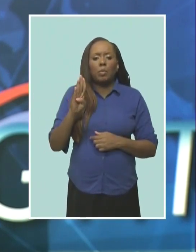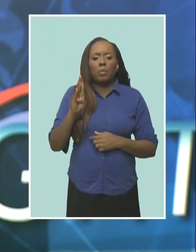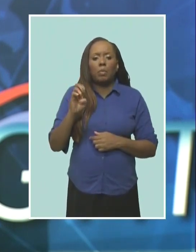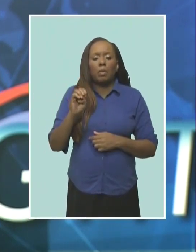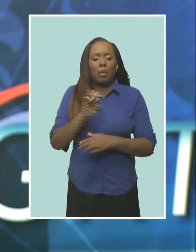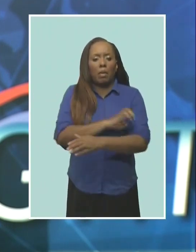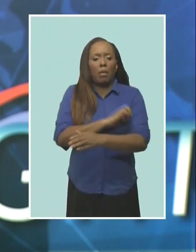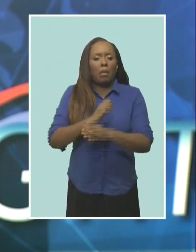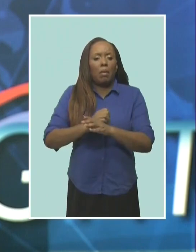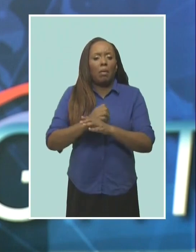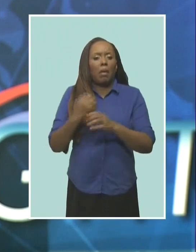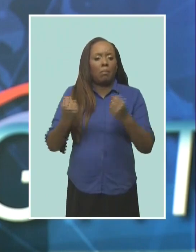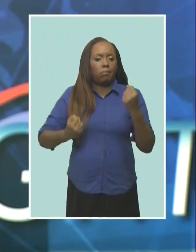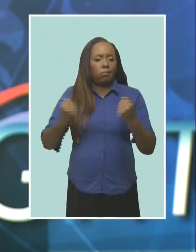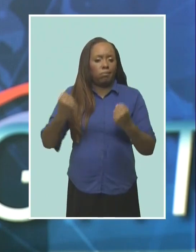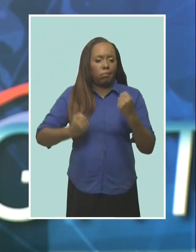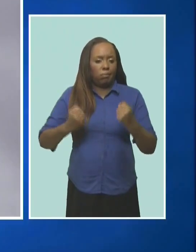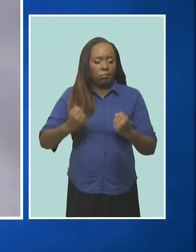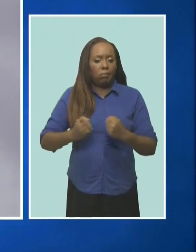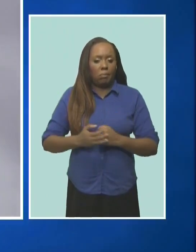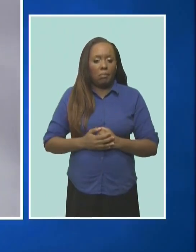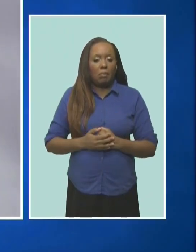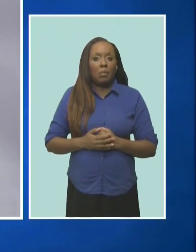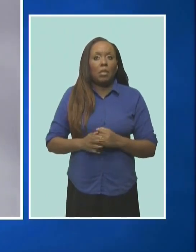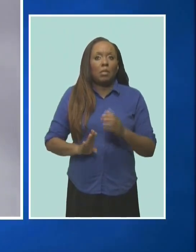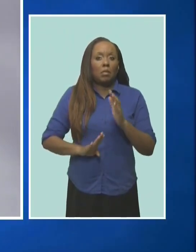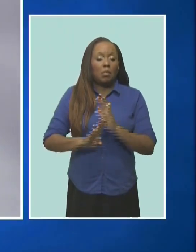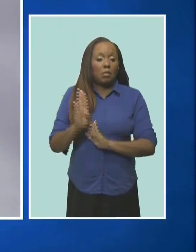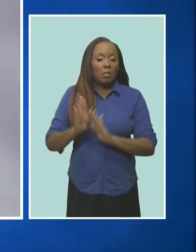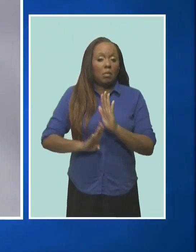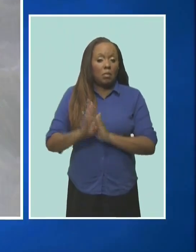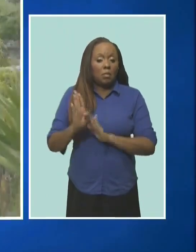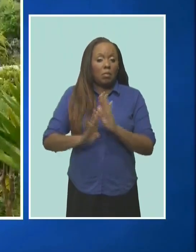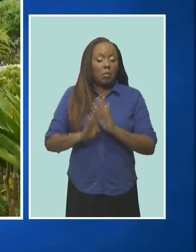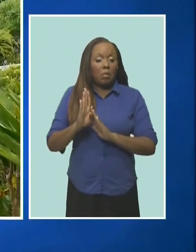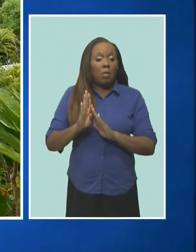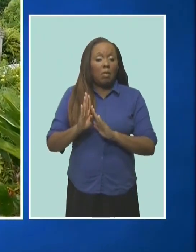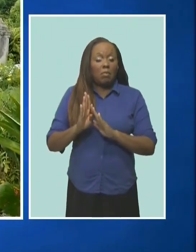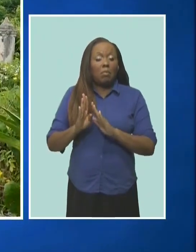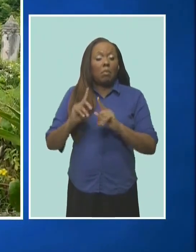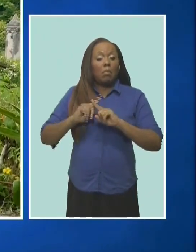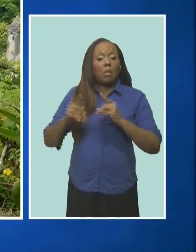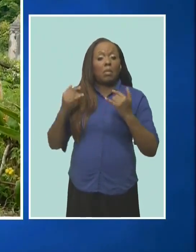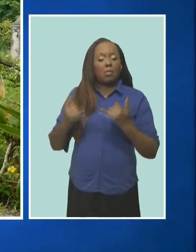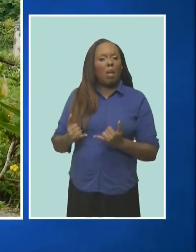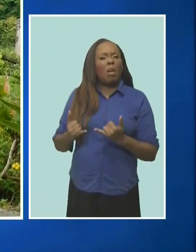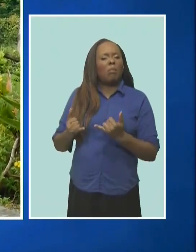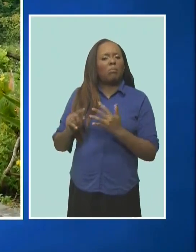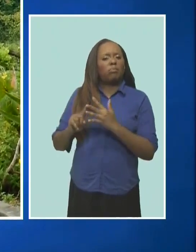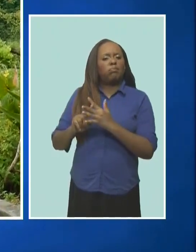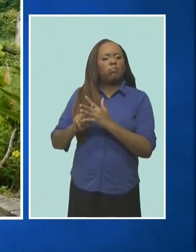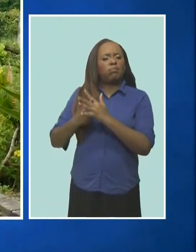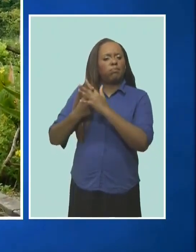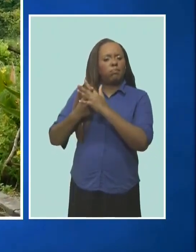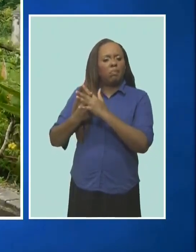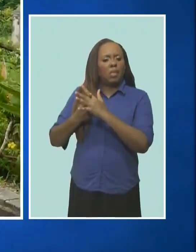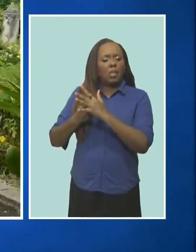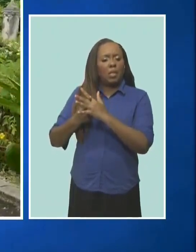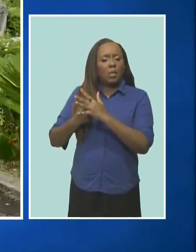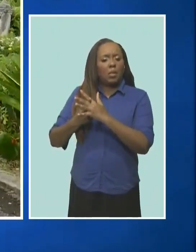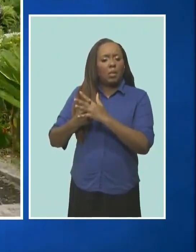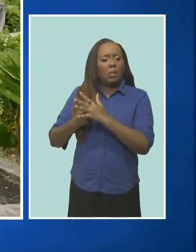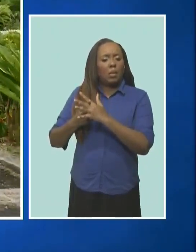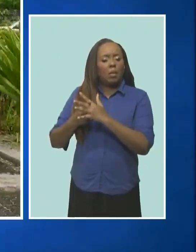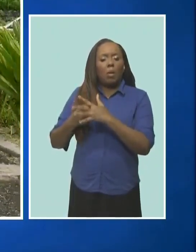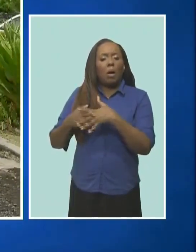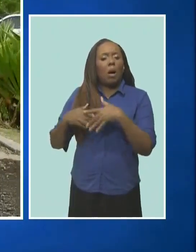in Barbados. He said the development has moved into its pilot stage and tells a business report it is a result of